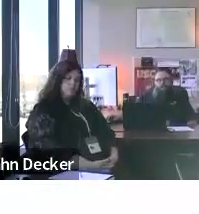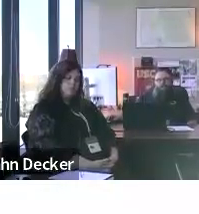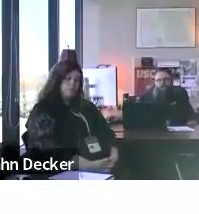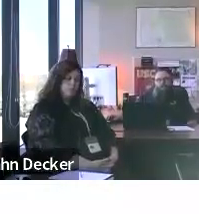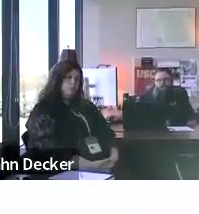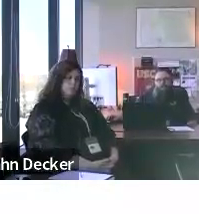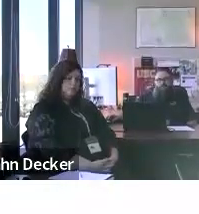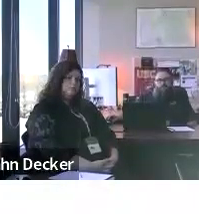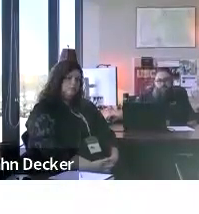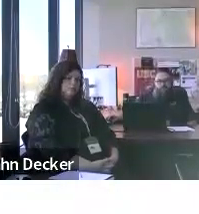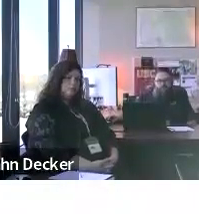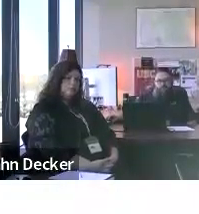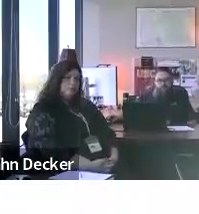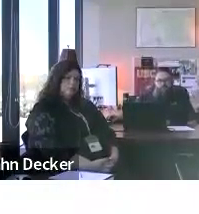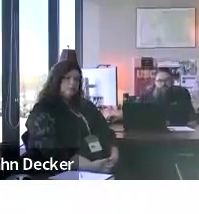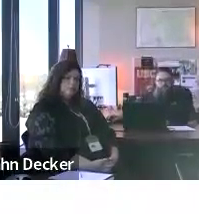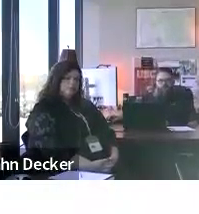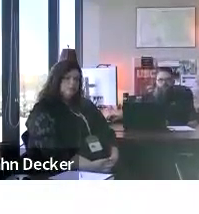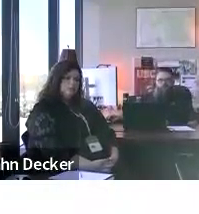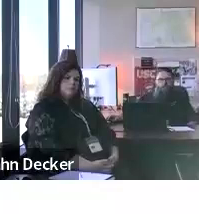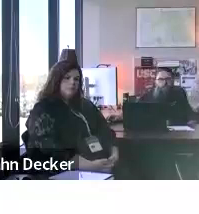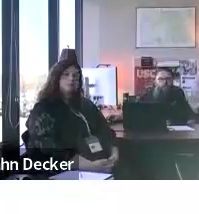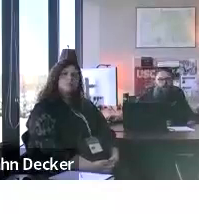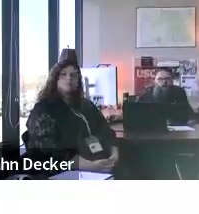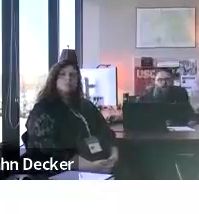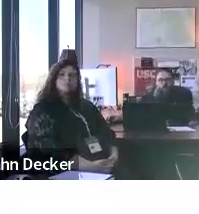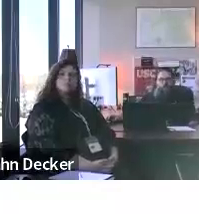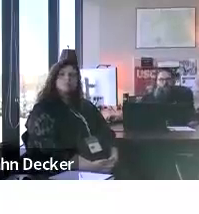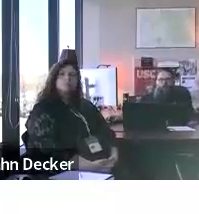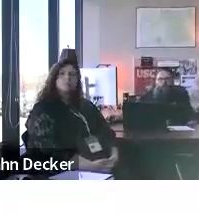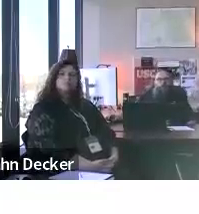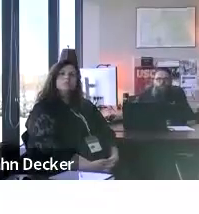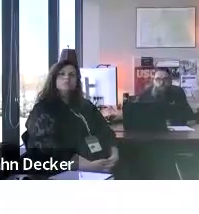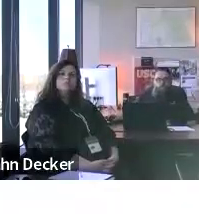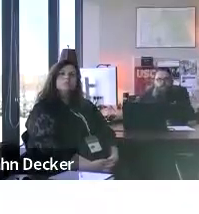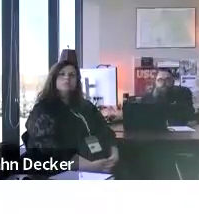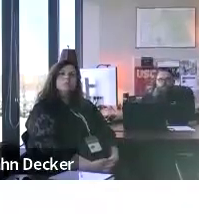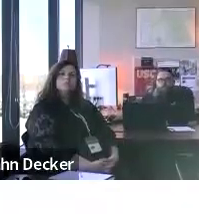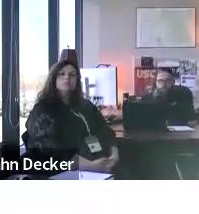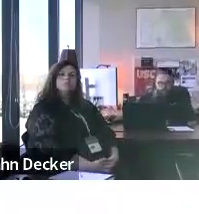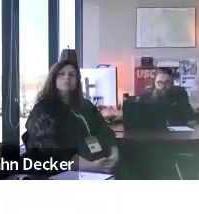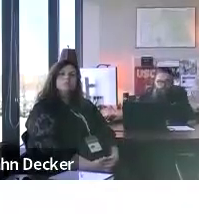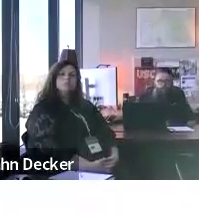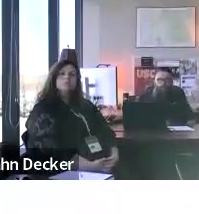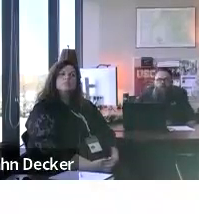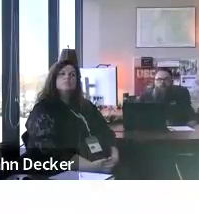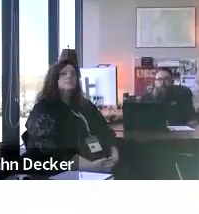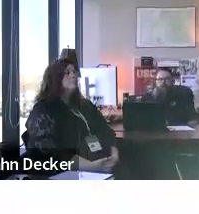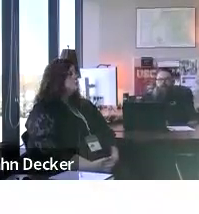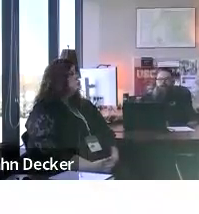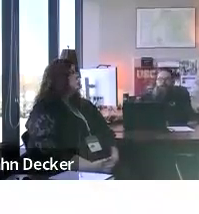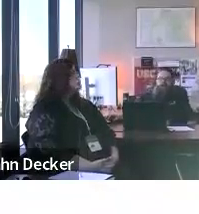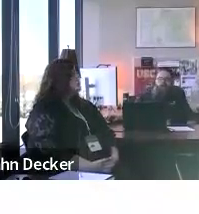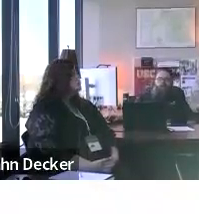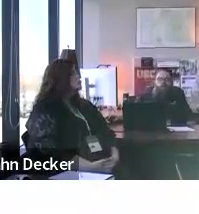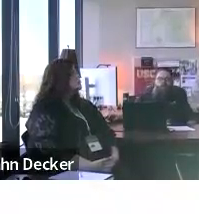So each of the different types of services. So for example, if you have a day program, there's going to be a directive that comes out